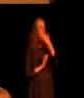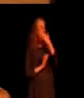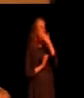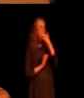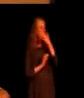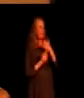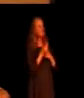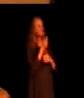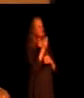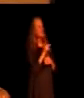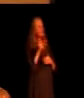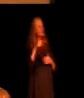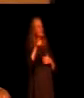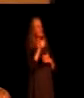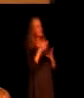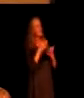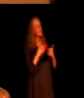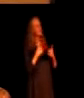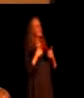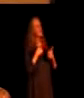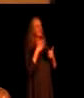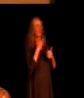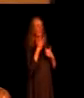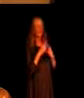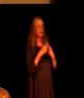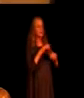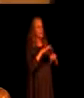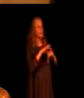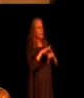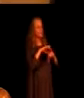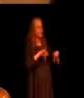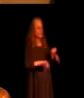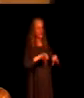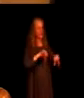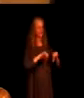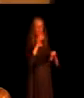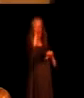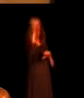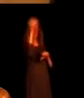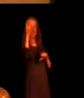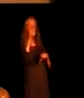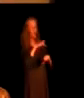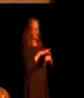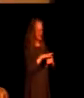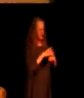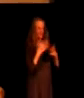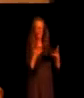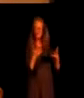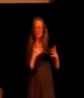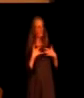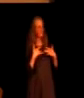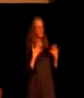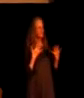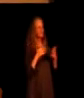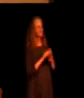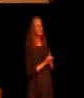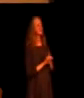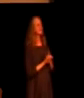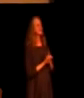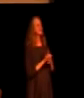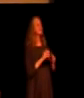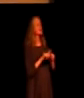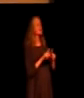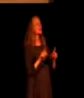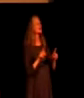then they wanted me to talk about Earth science. And I thought, how's this going to work? And it's